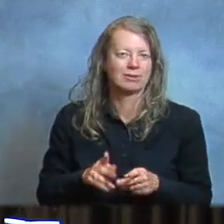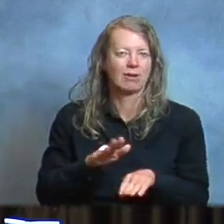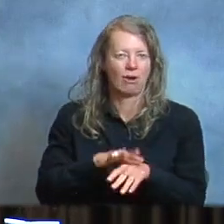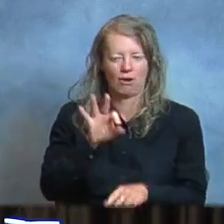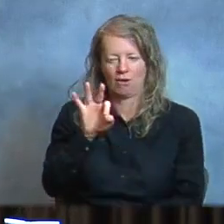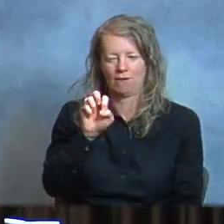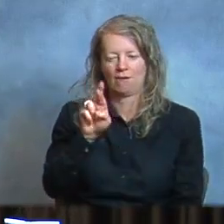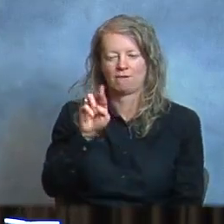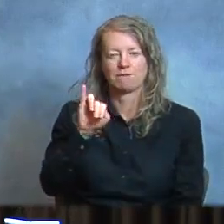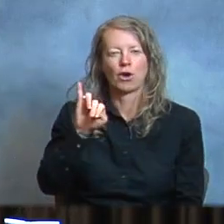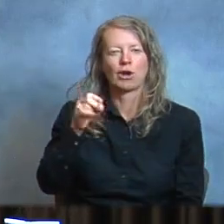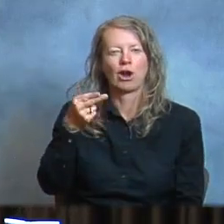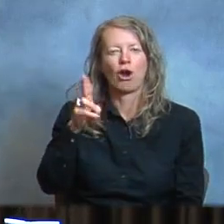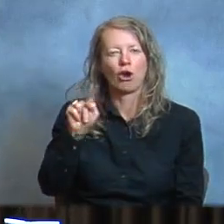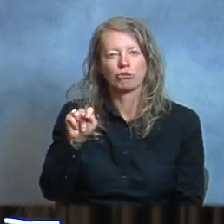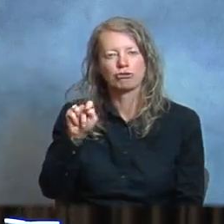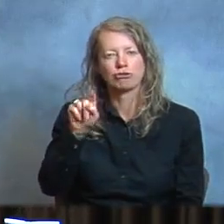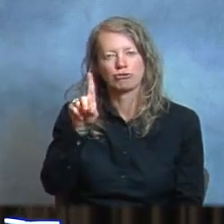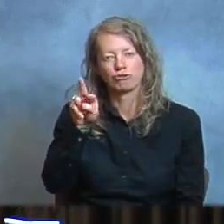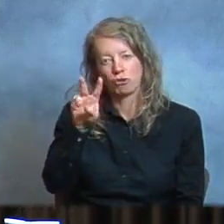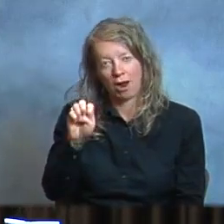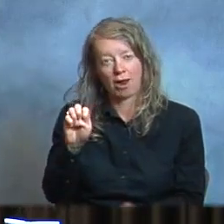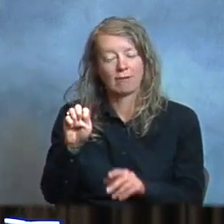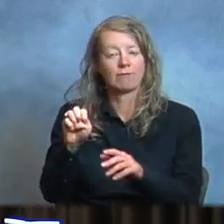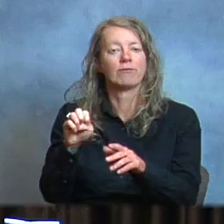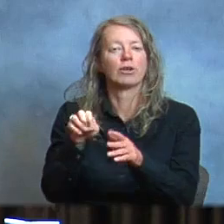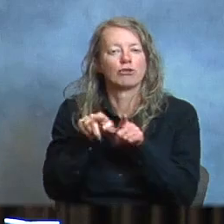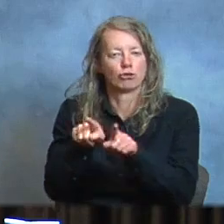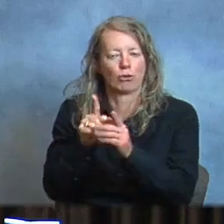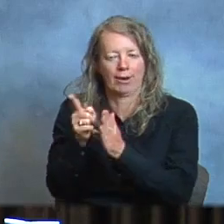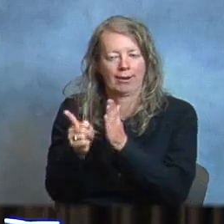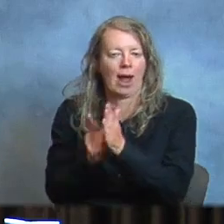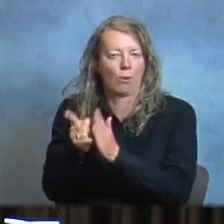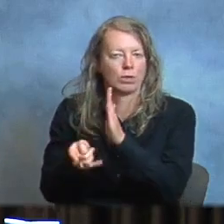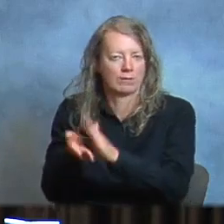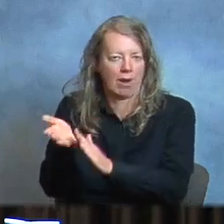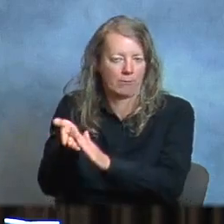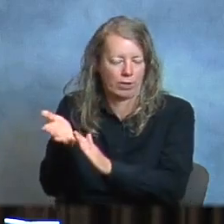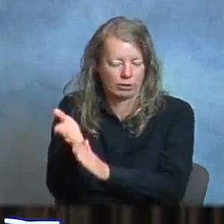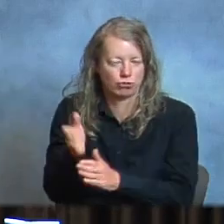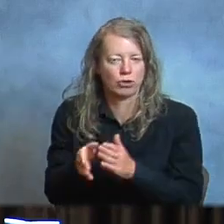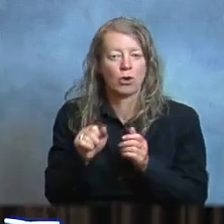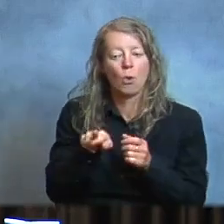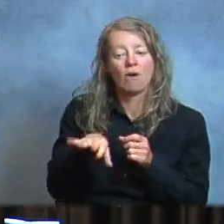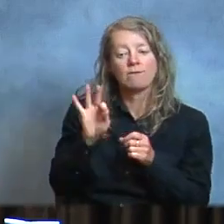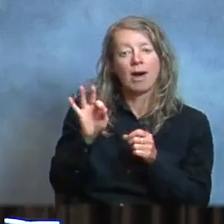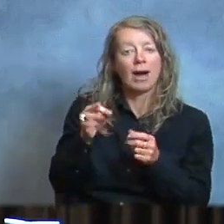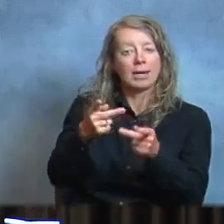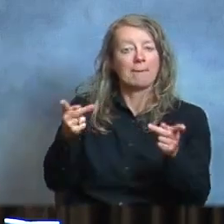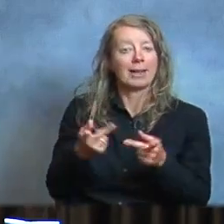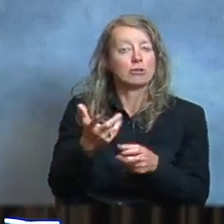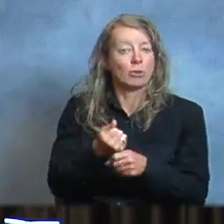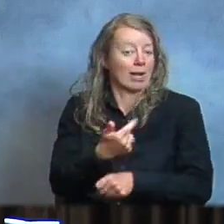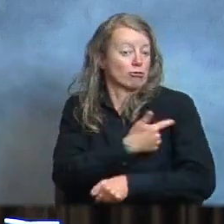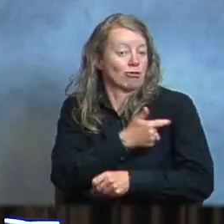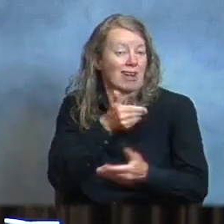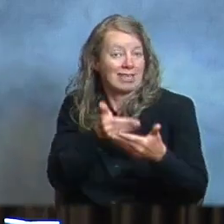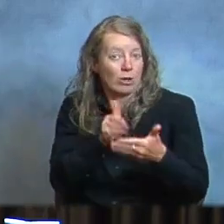Ferniehurst Drive during our hours of operation. Or you can find a location near you at